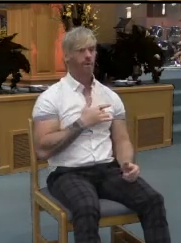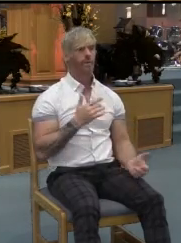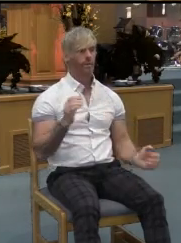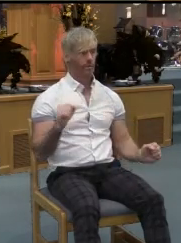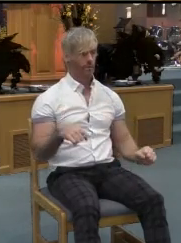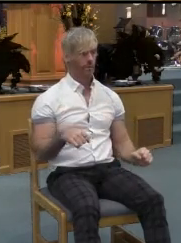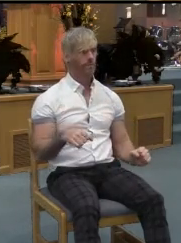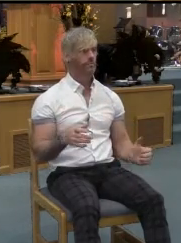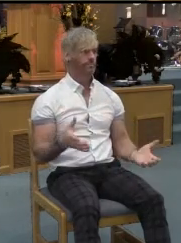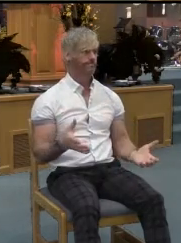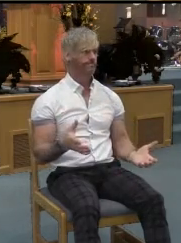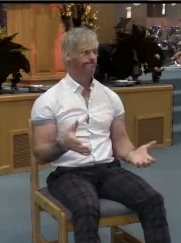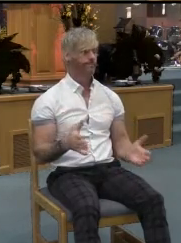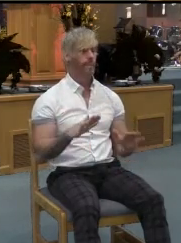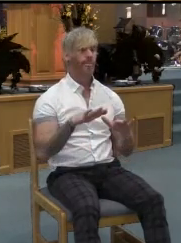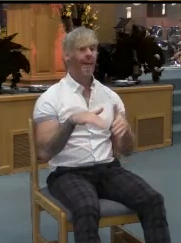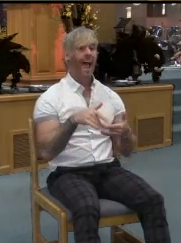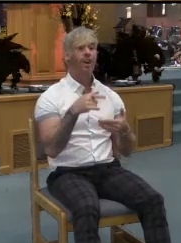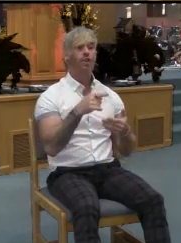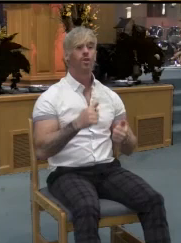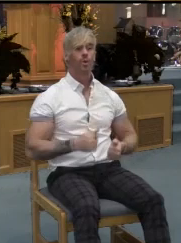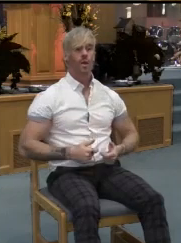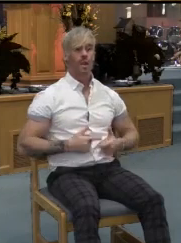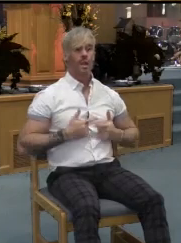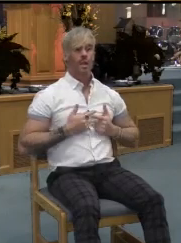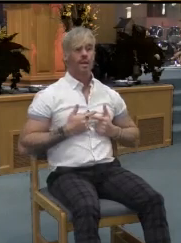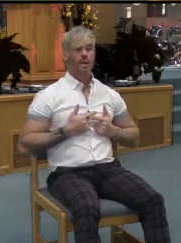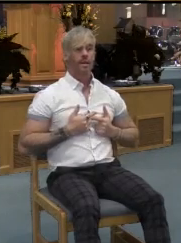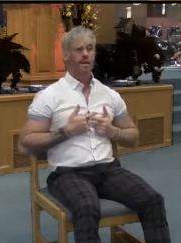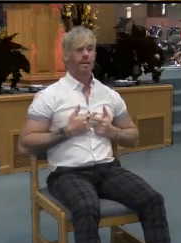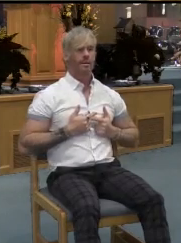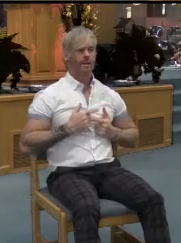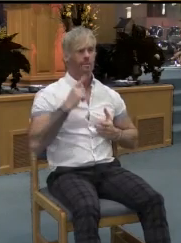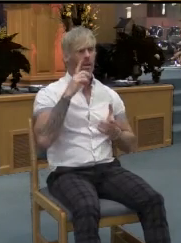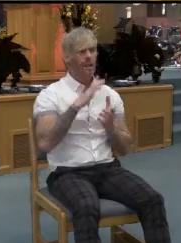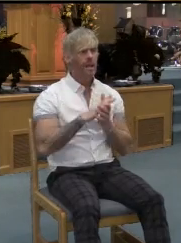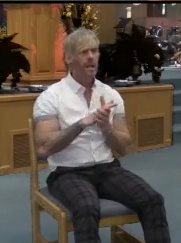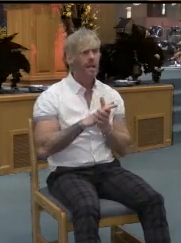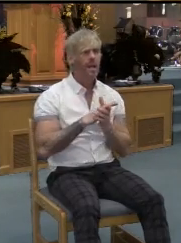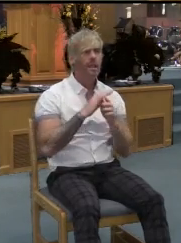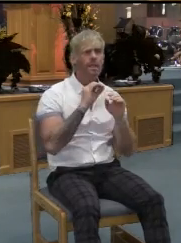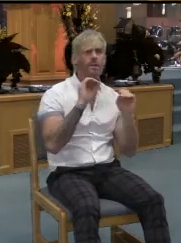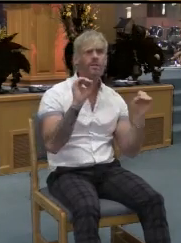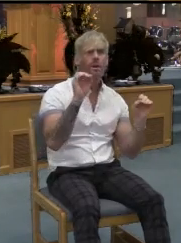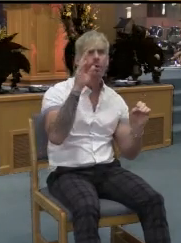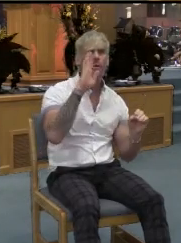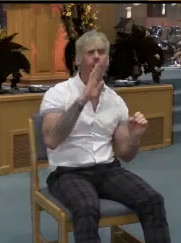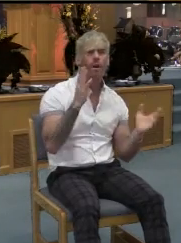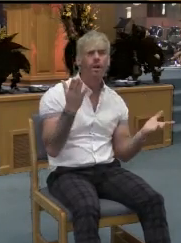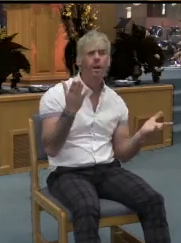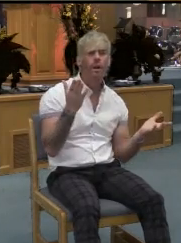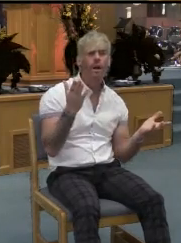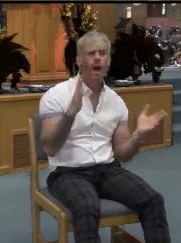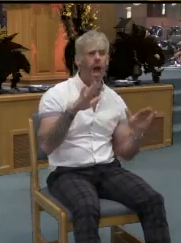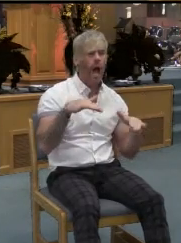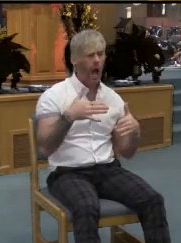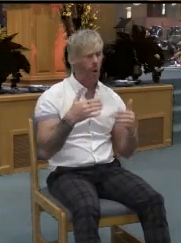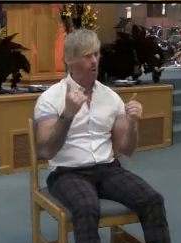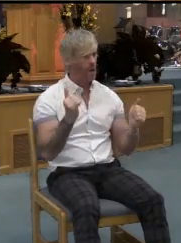How do you live when you believe there is no God? How shall we then